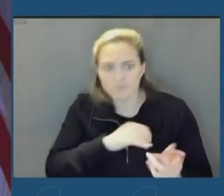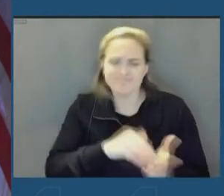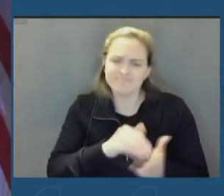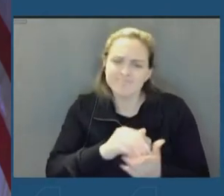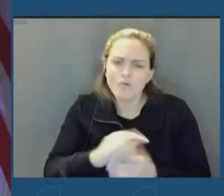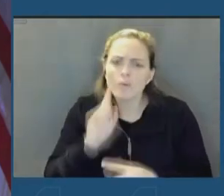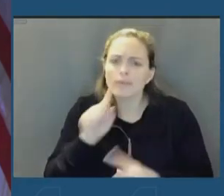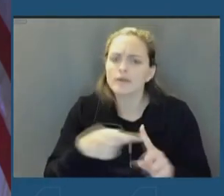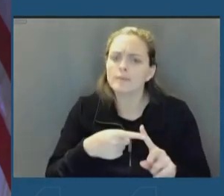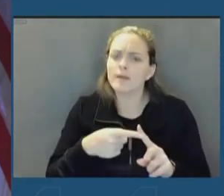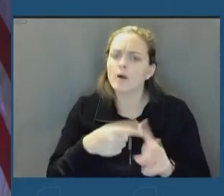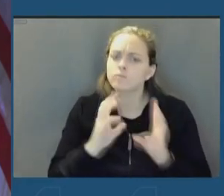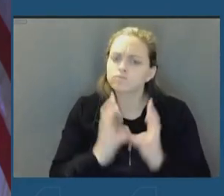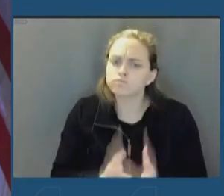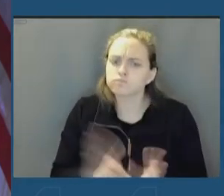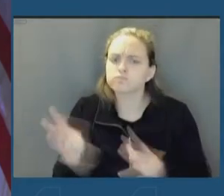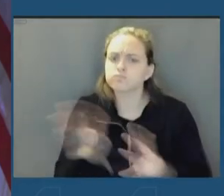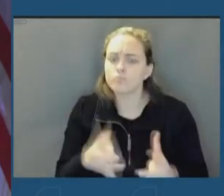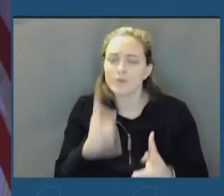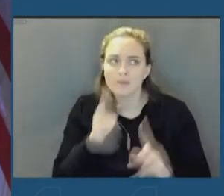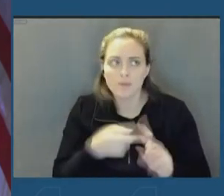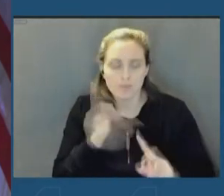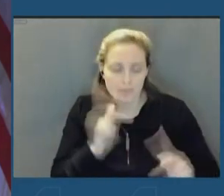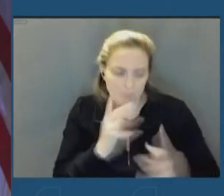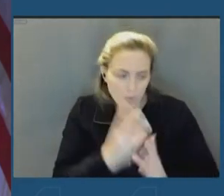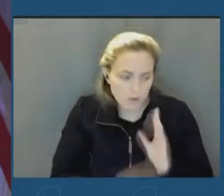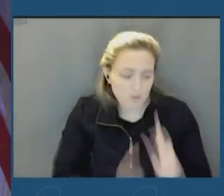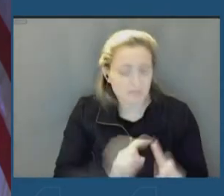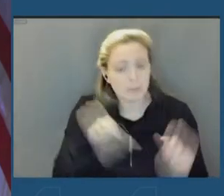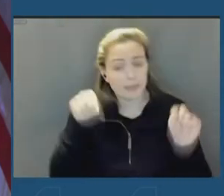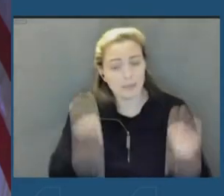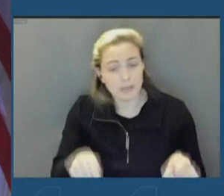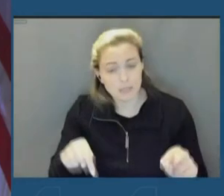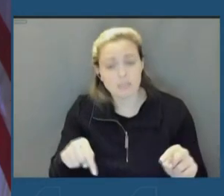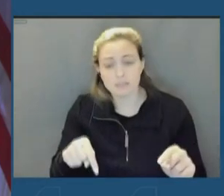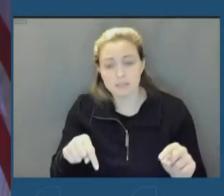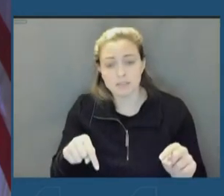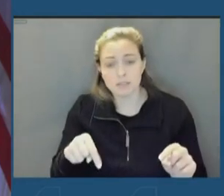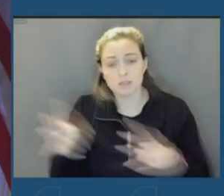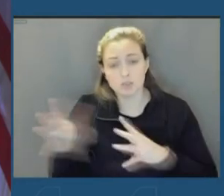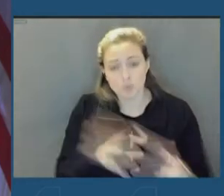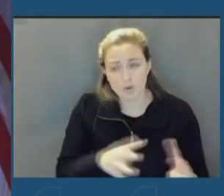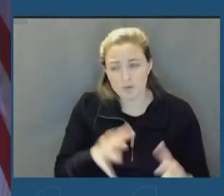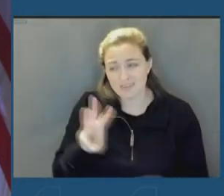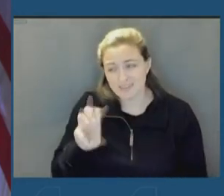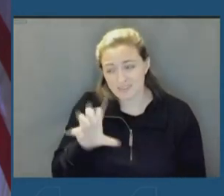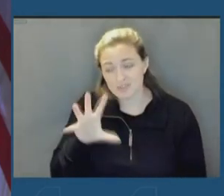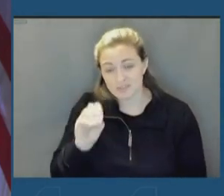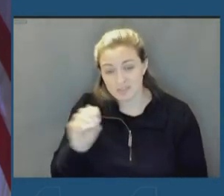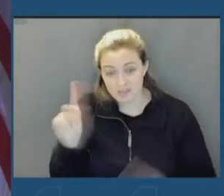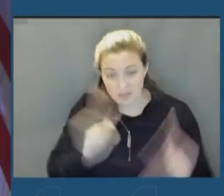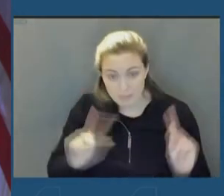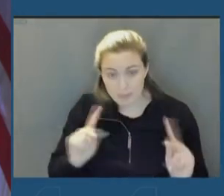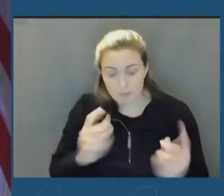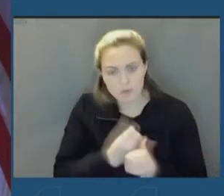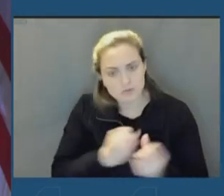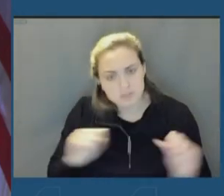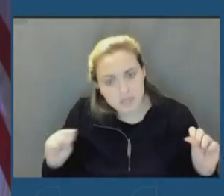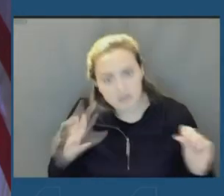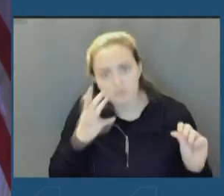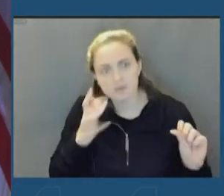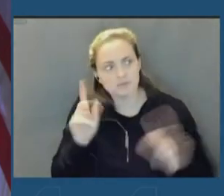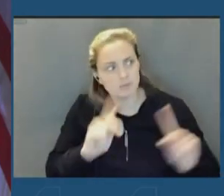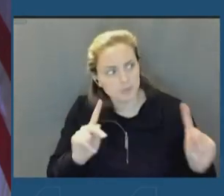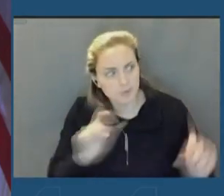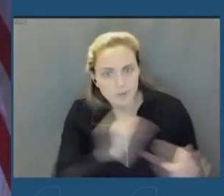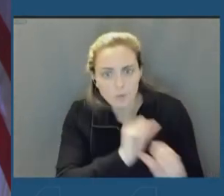of storms, we think of the lives lost. But in this storm, as the governor noted, 650 lives were saved because of the actions of just the